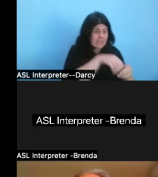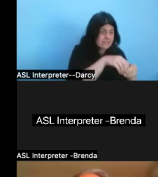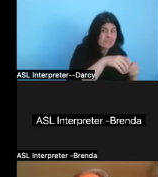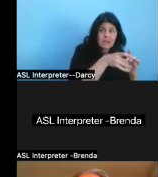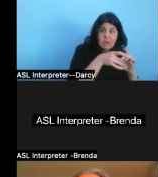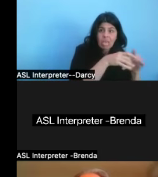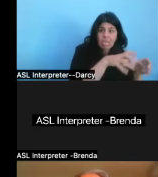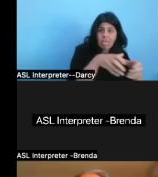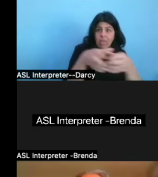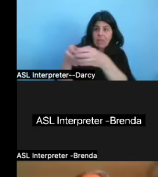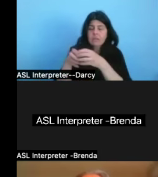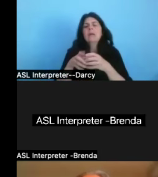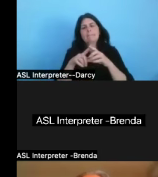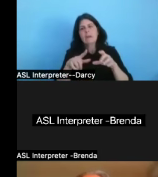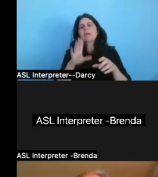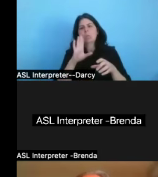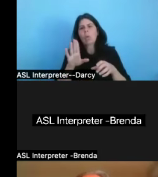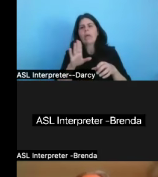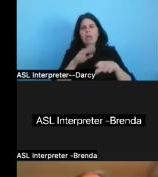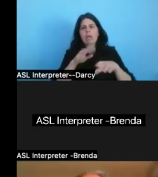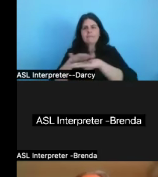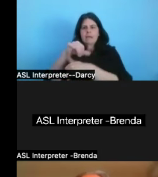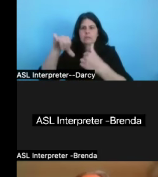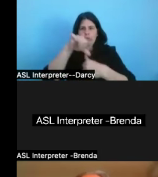in silos. Next.